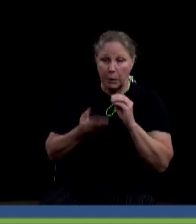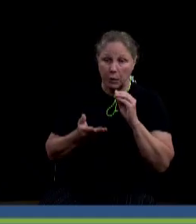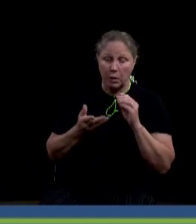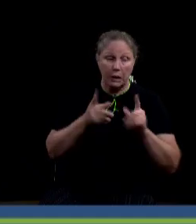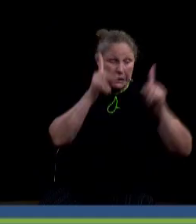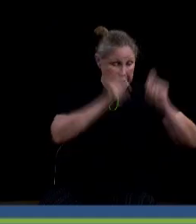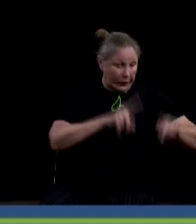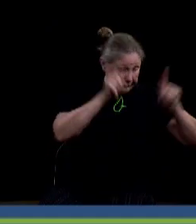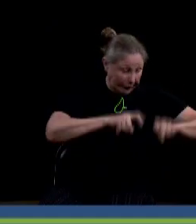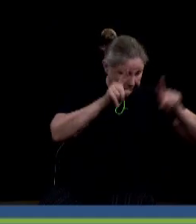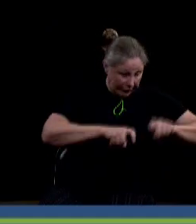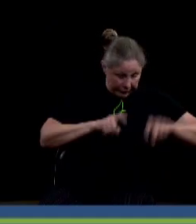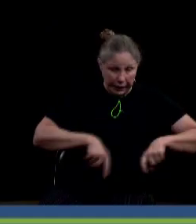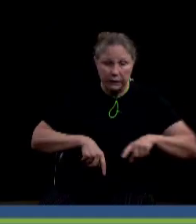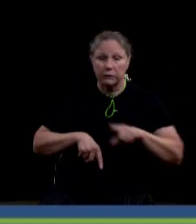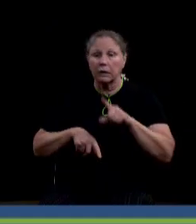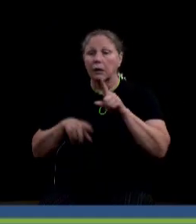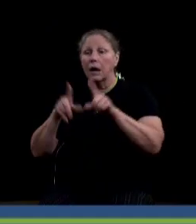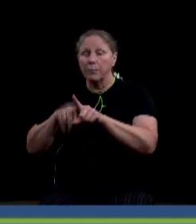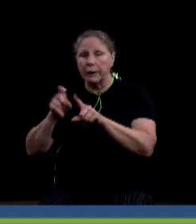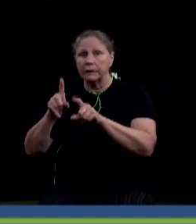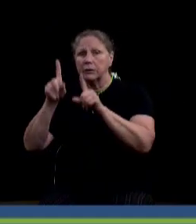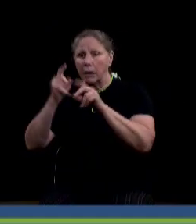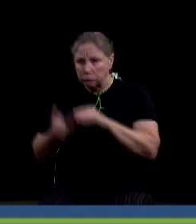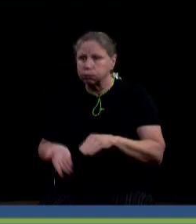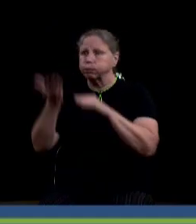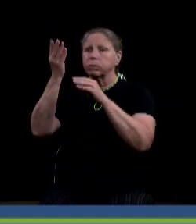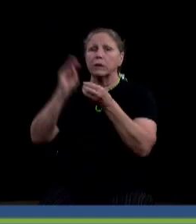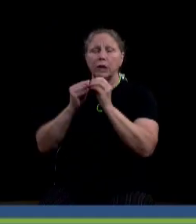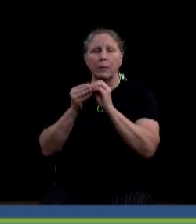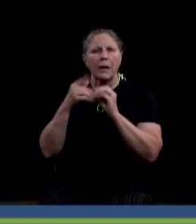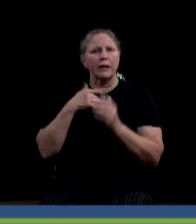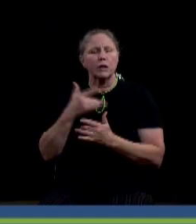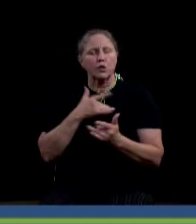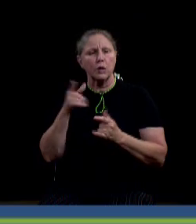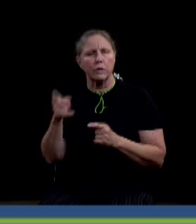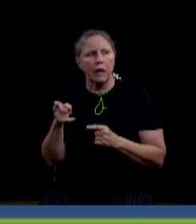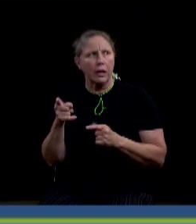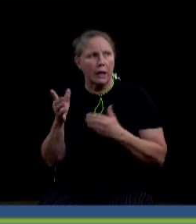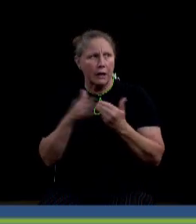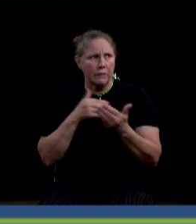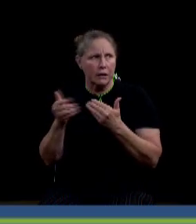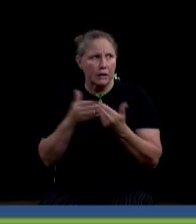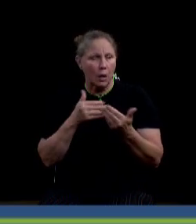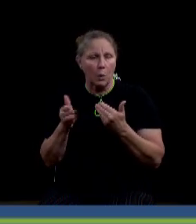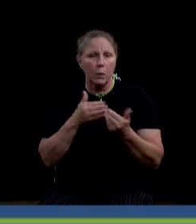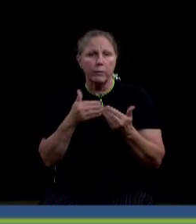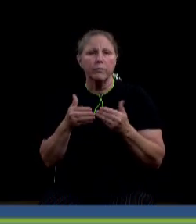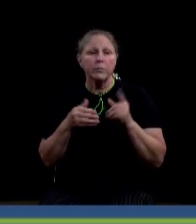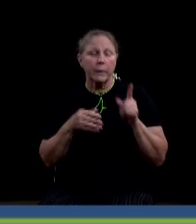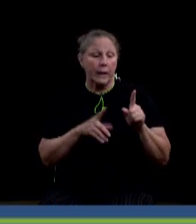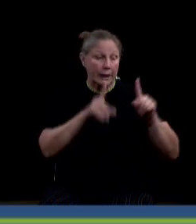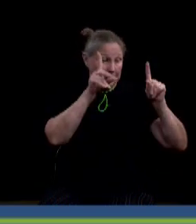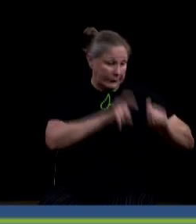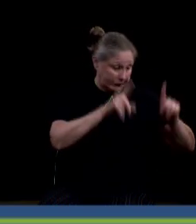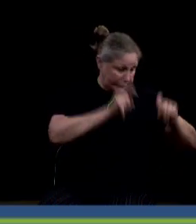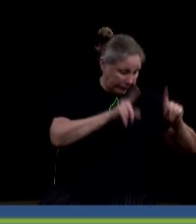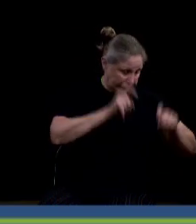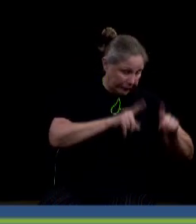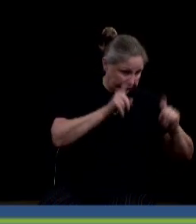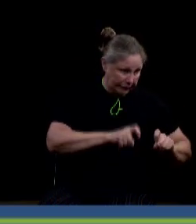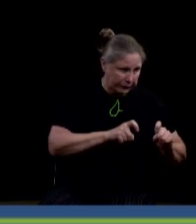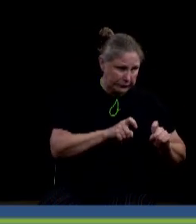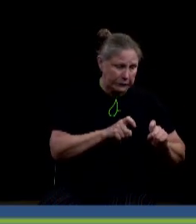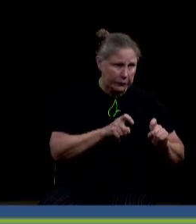that's the concerning part for me, is that even though in spite of the testing that has been pretty much kept steady, we're still seeing more and